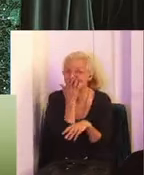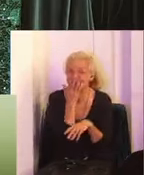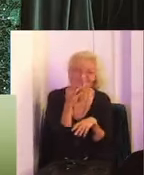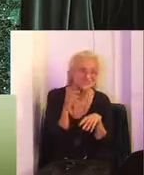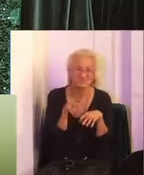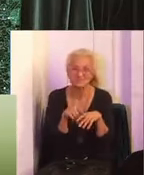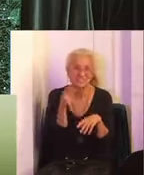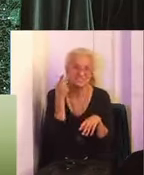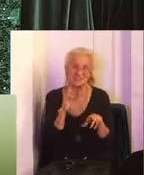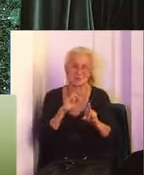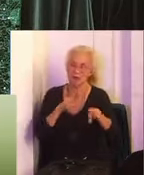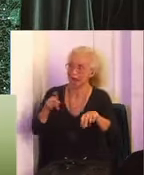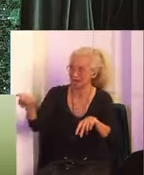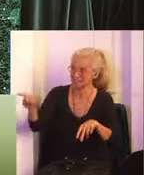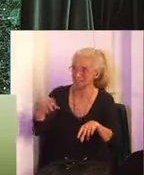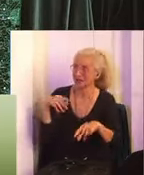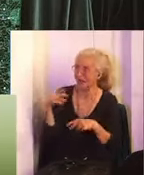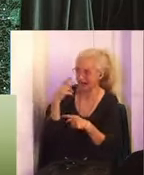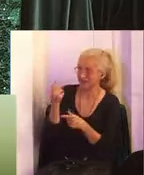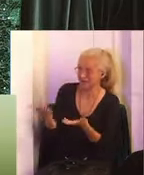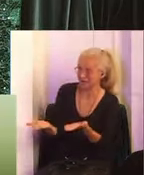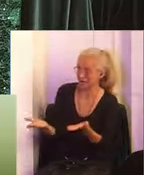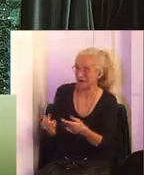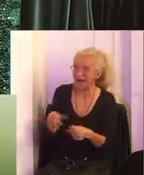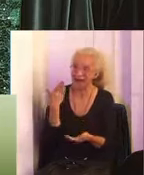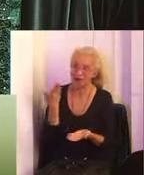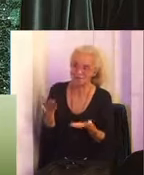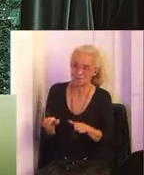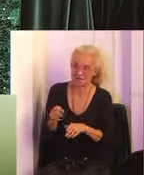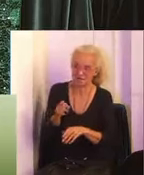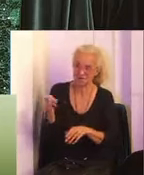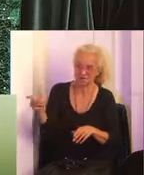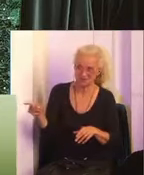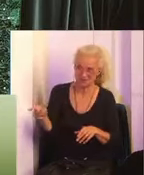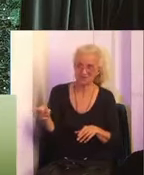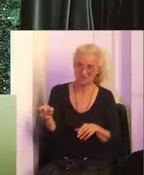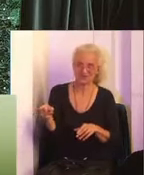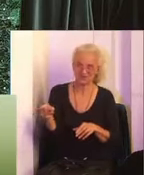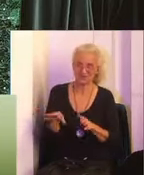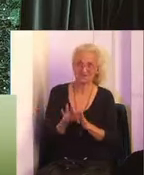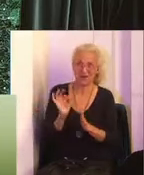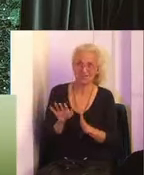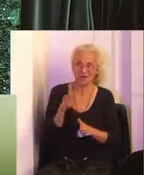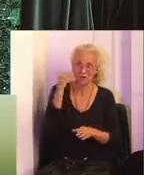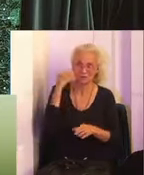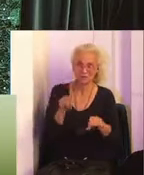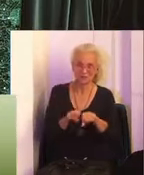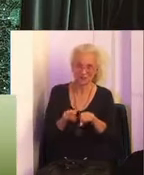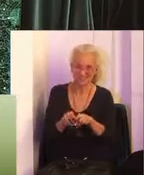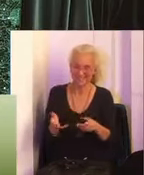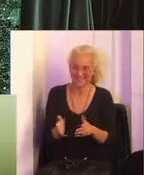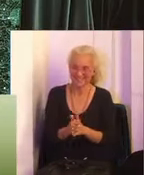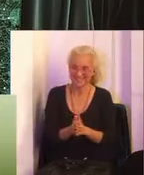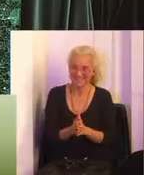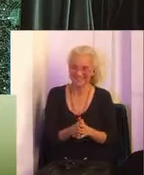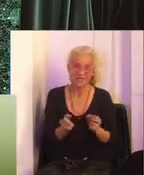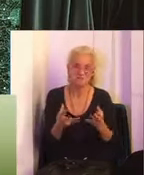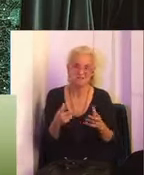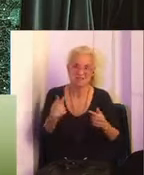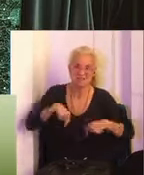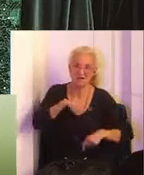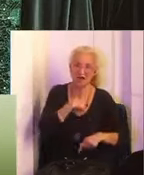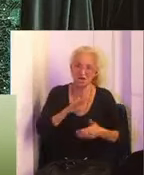And see the reaction that I'm getting even here. I bet you're getting that at home as well. Now, many of